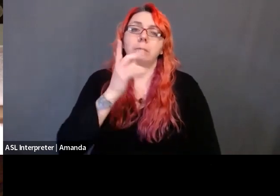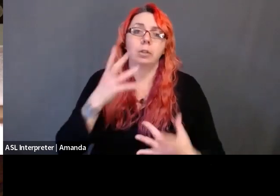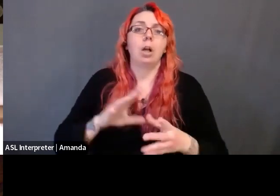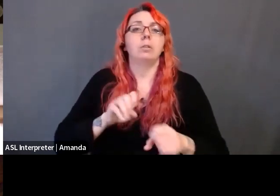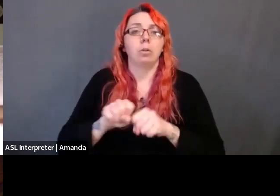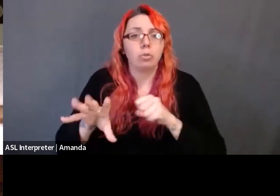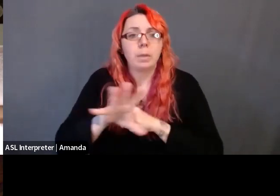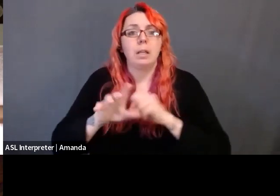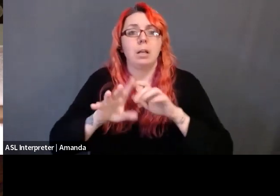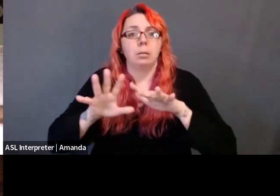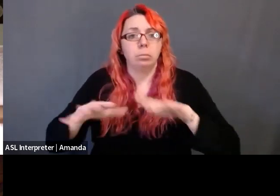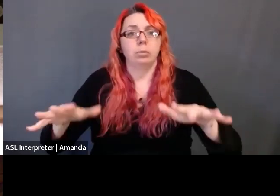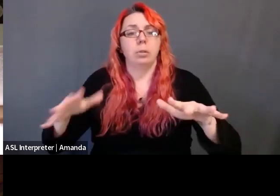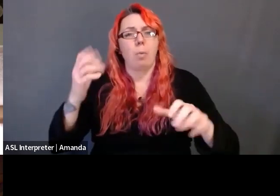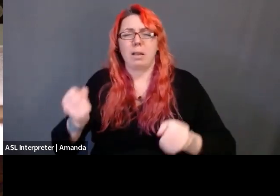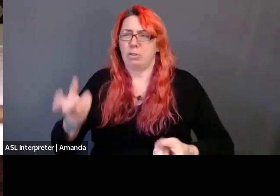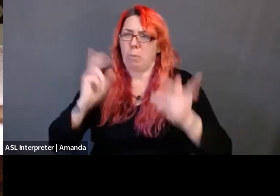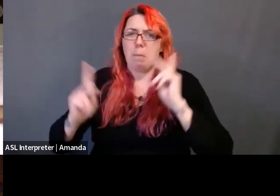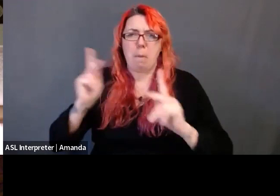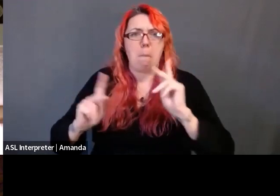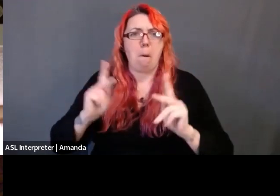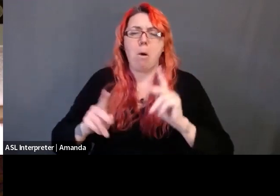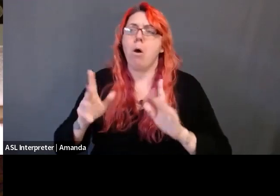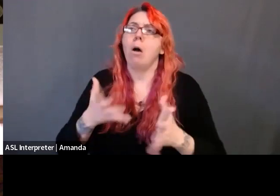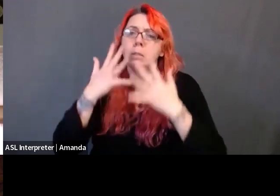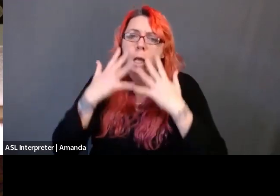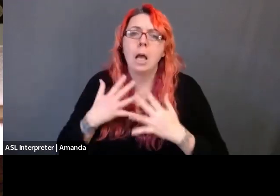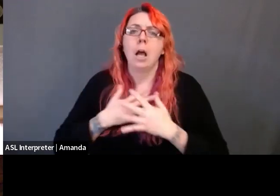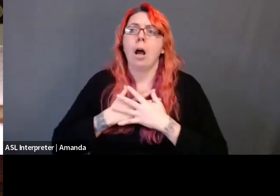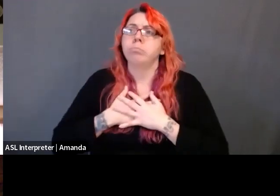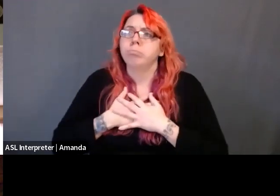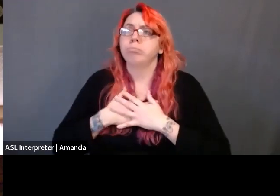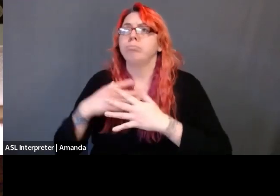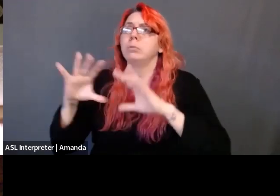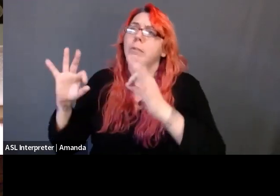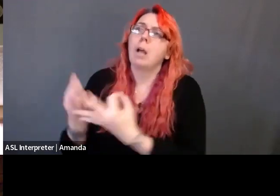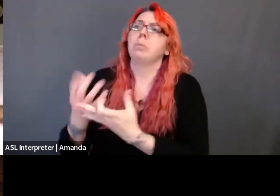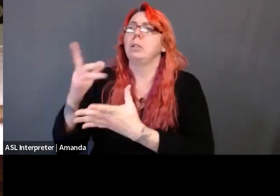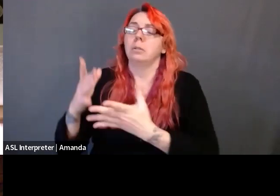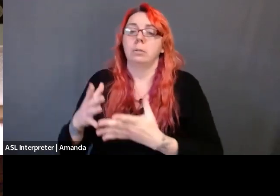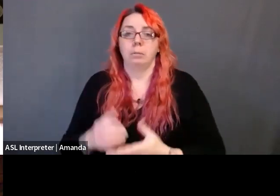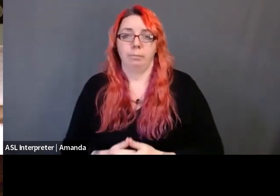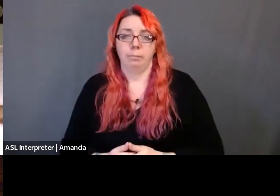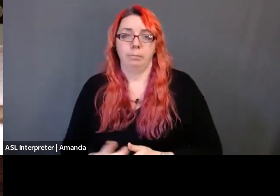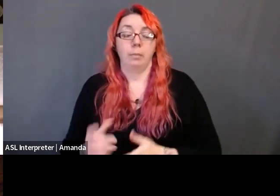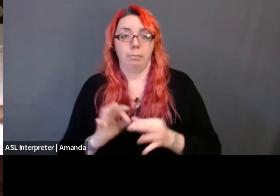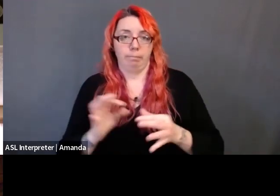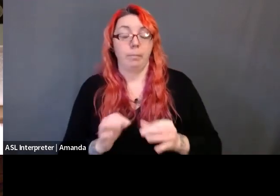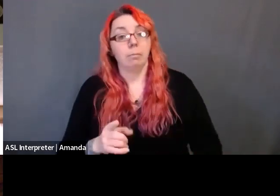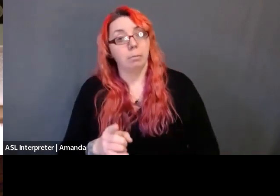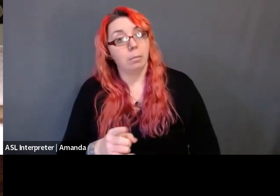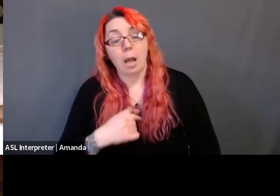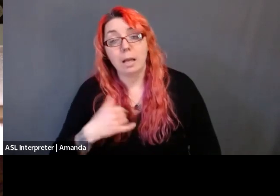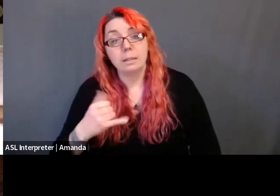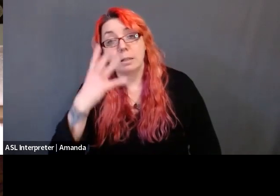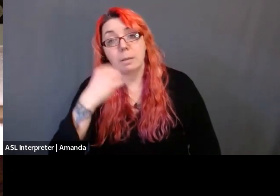that's followed. I still have nightmares. I still have to sleep with a nightlight. I'm in my 60s, and now they're